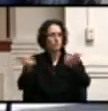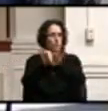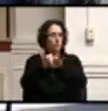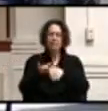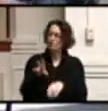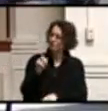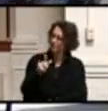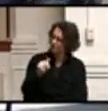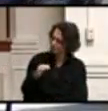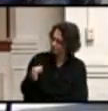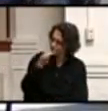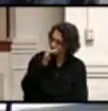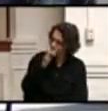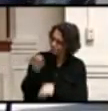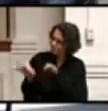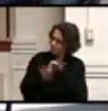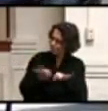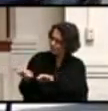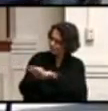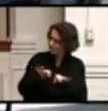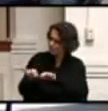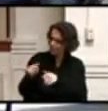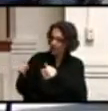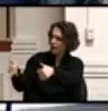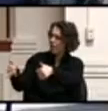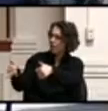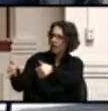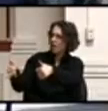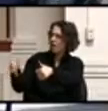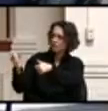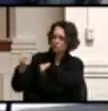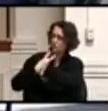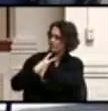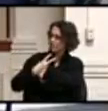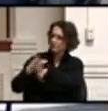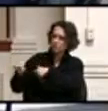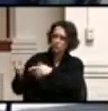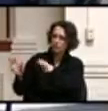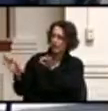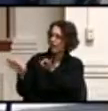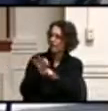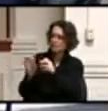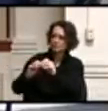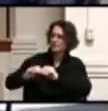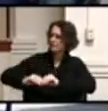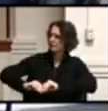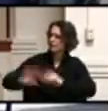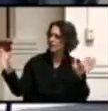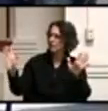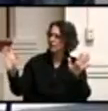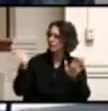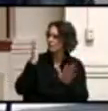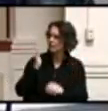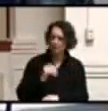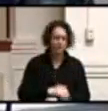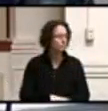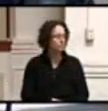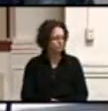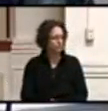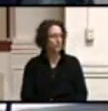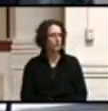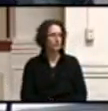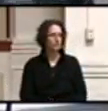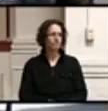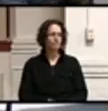that. I wouldn't have come anywhere near that. So that's very well played.